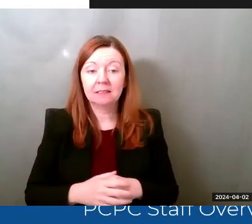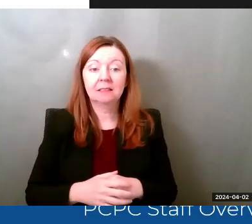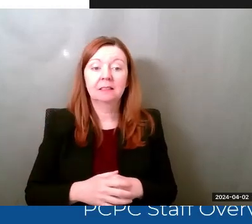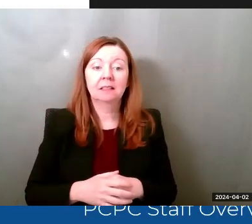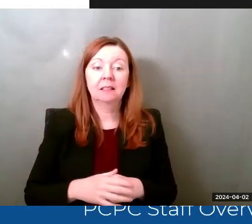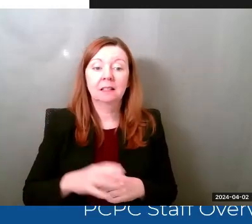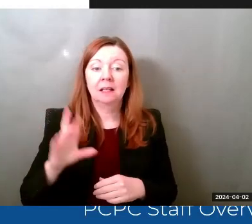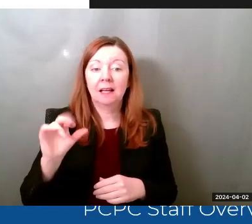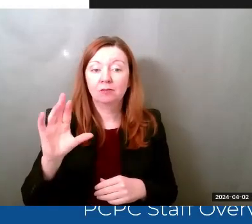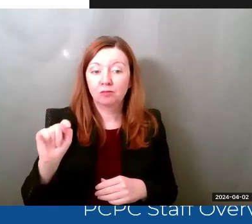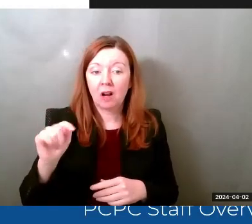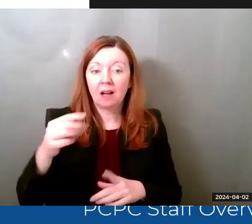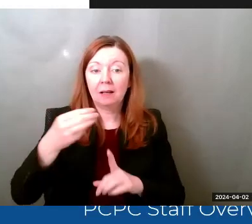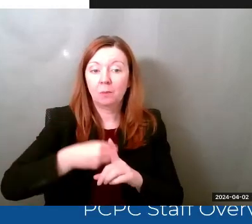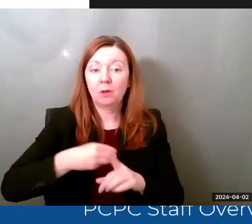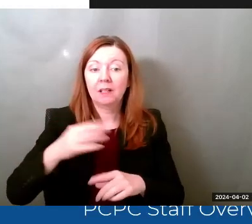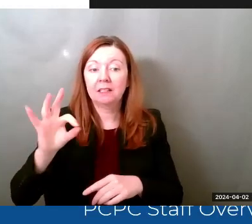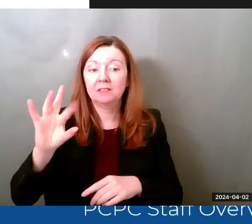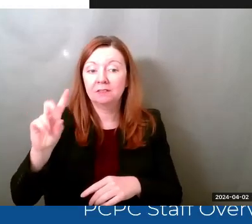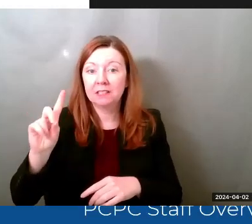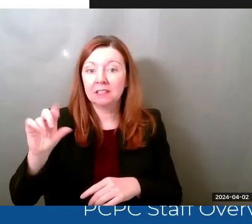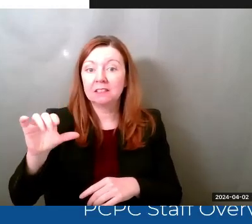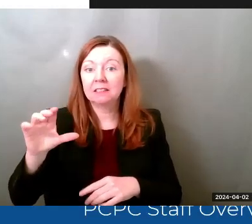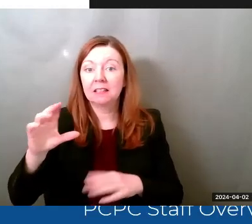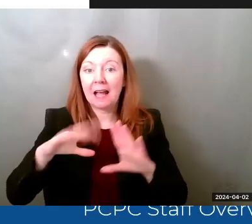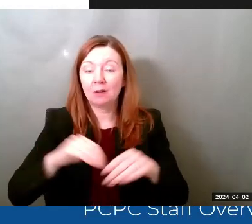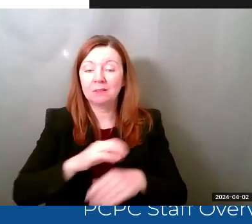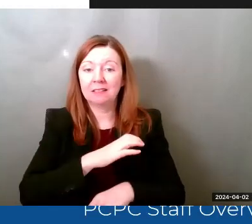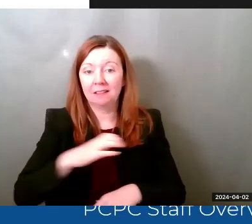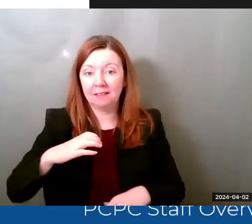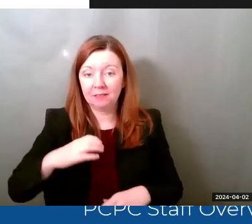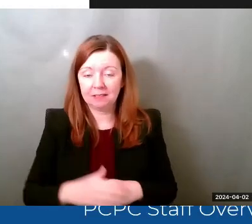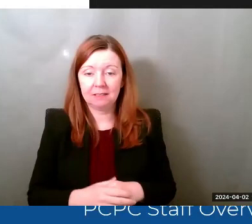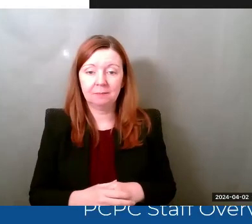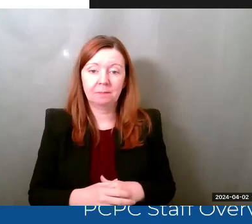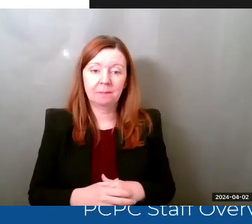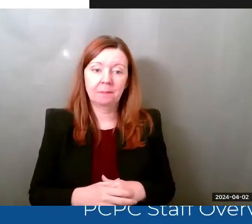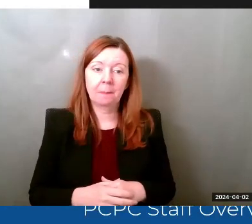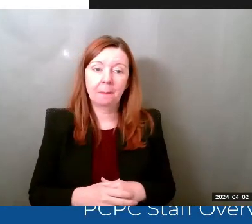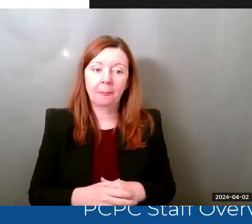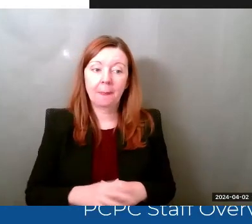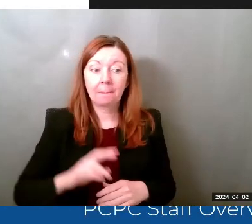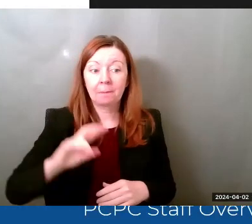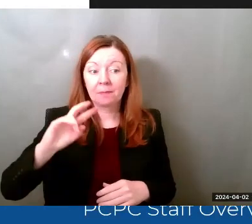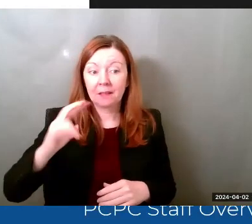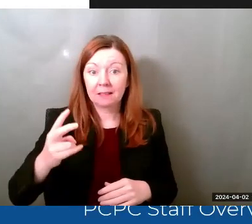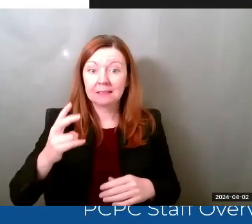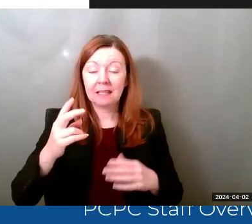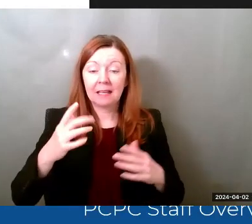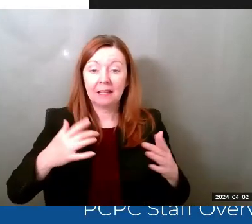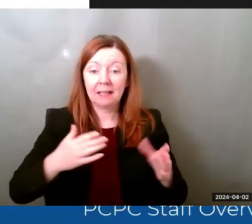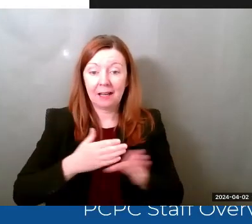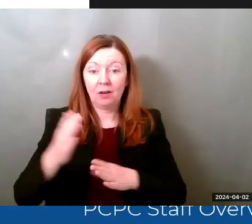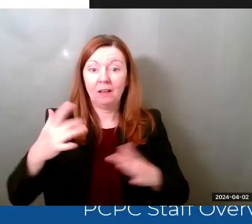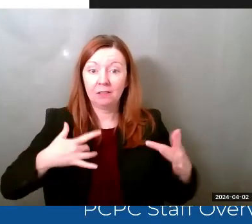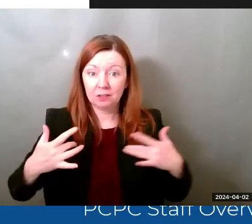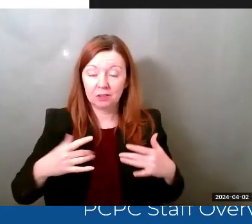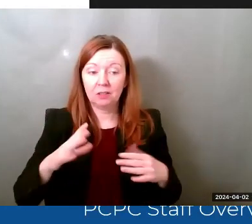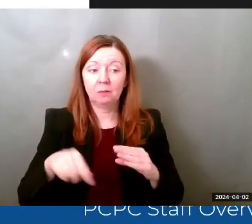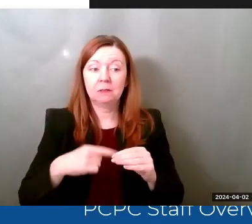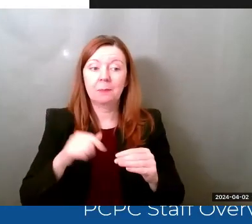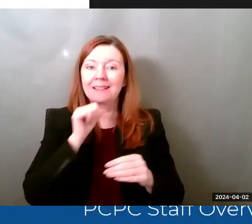the Rocket Mortgage Field House in Cleveland. The second area of concern for the CDR committee was